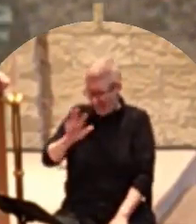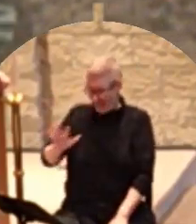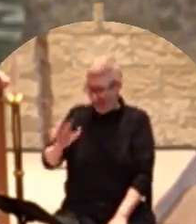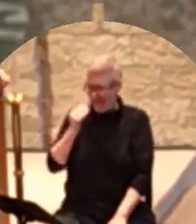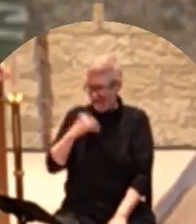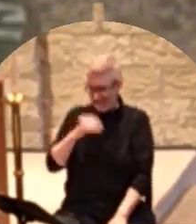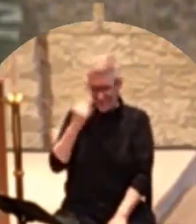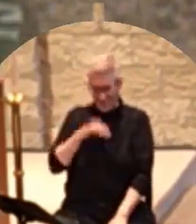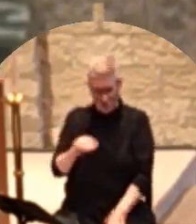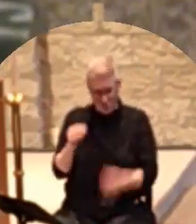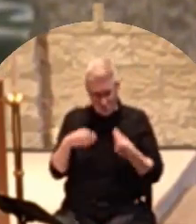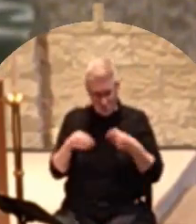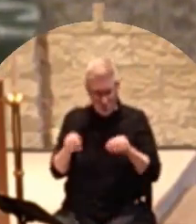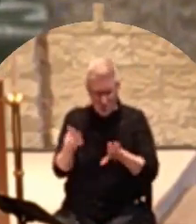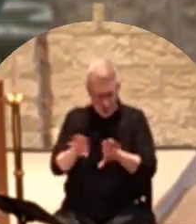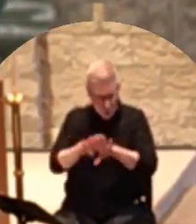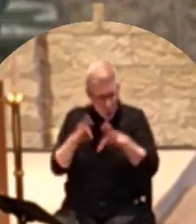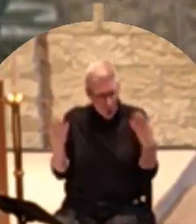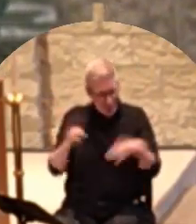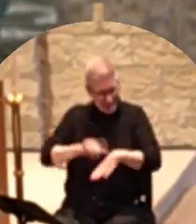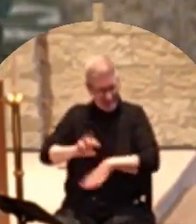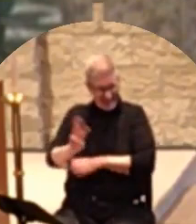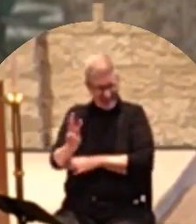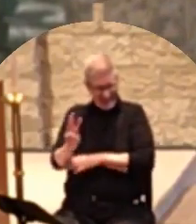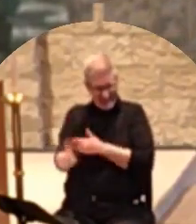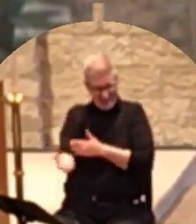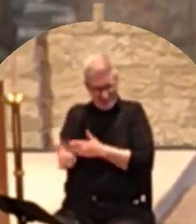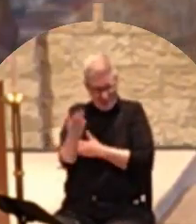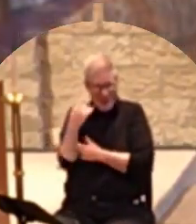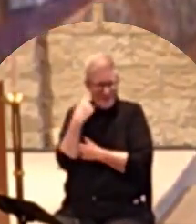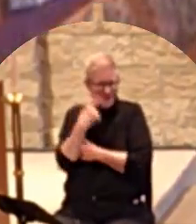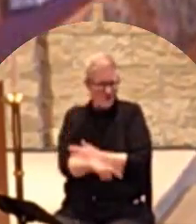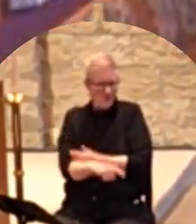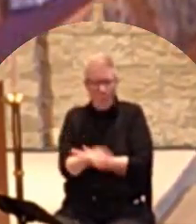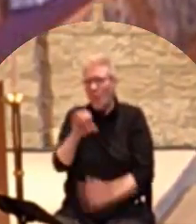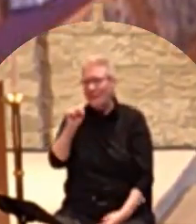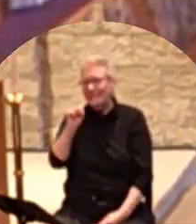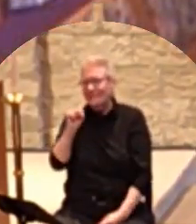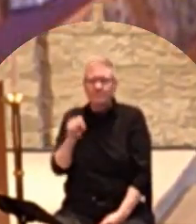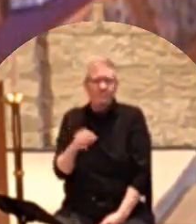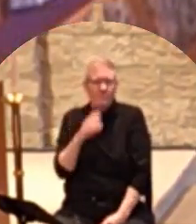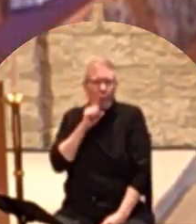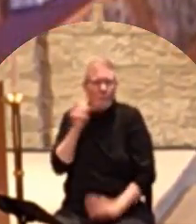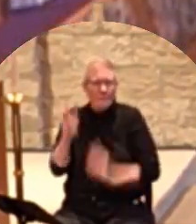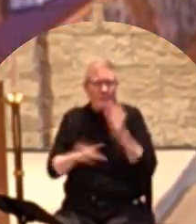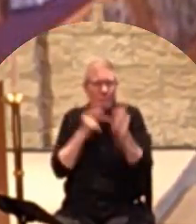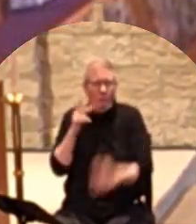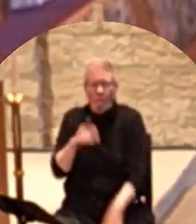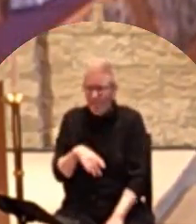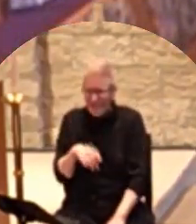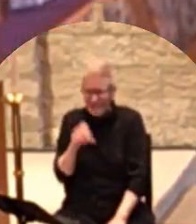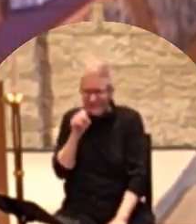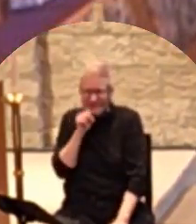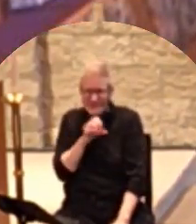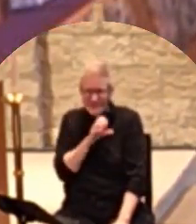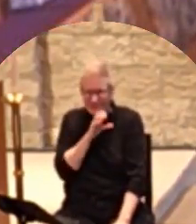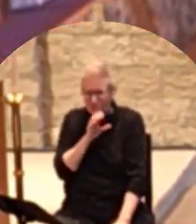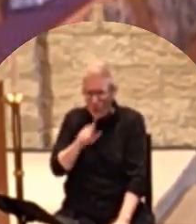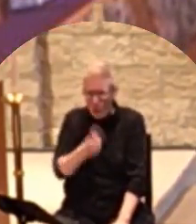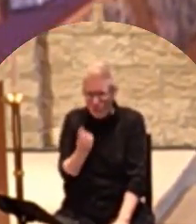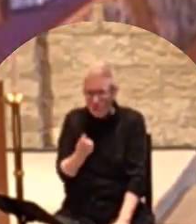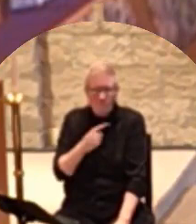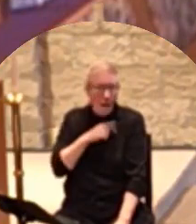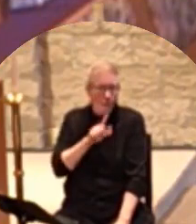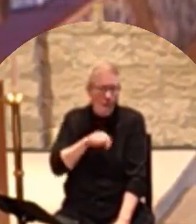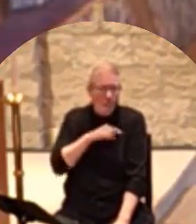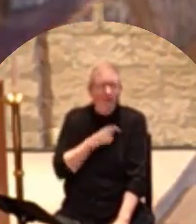that opened at 6 for seniors only. I qualify. A young man came from the parking lot